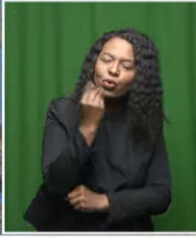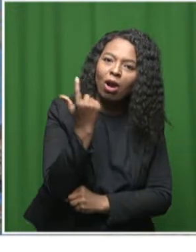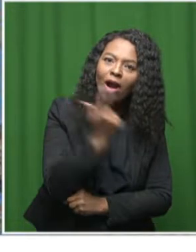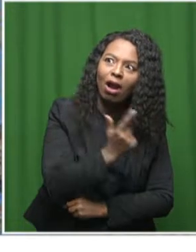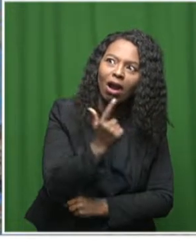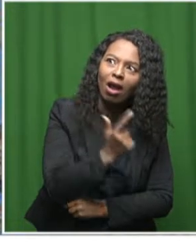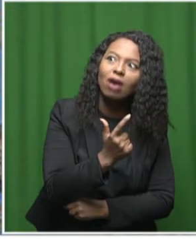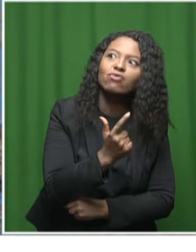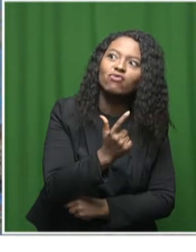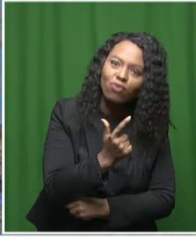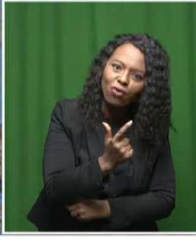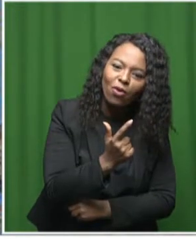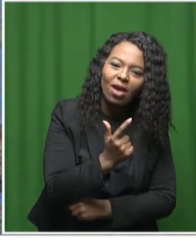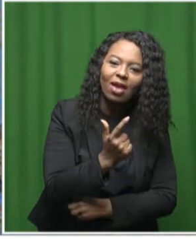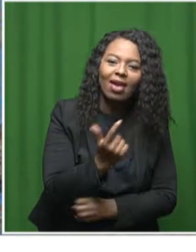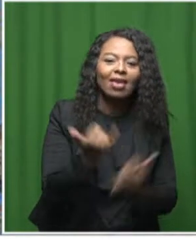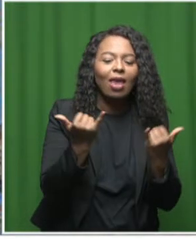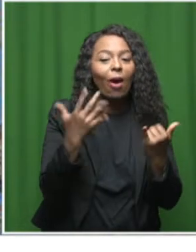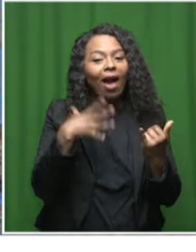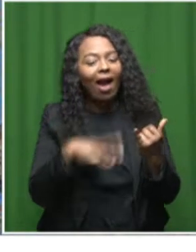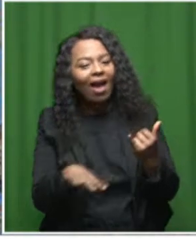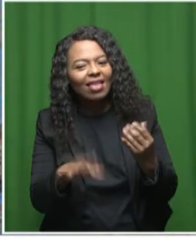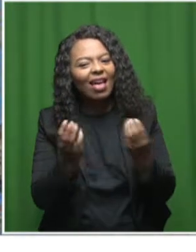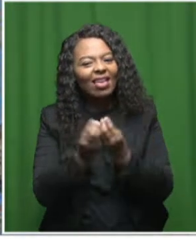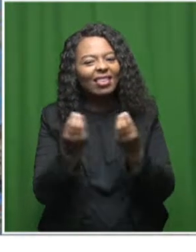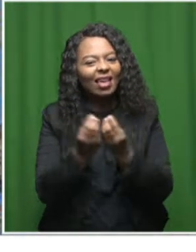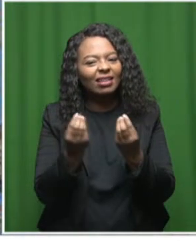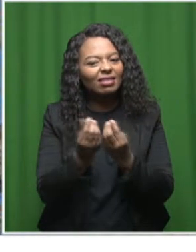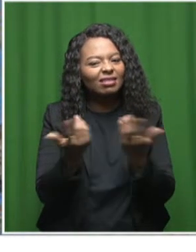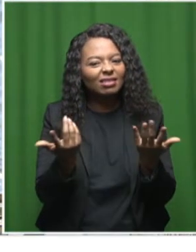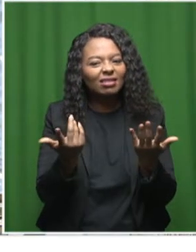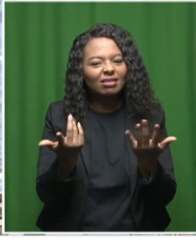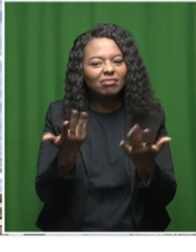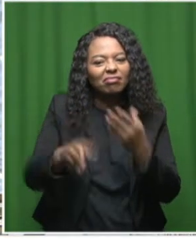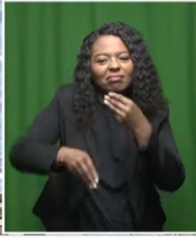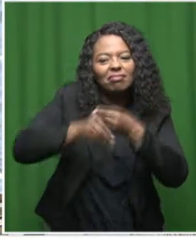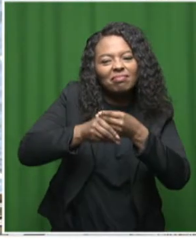What other activities have we not mentioned in this conversation, Duncan?